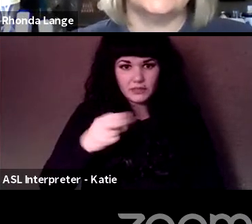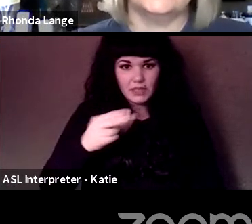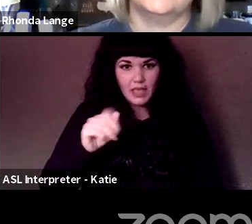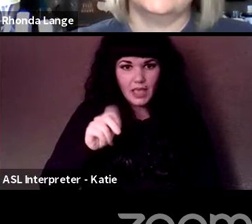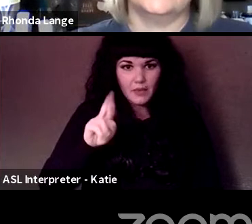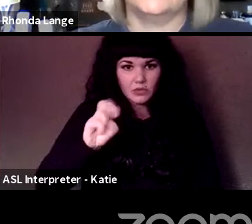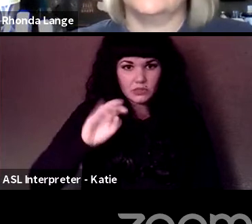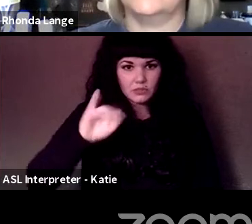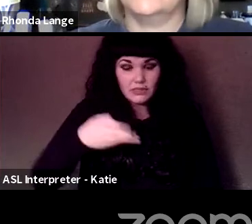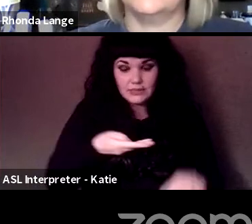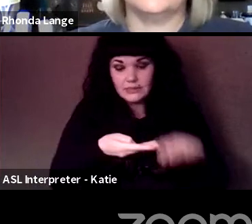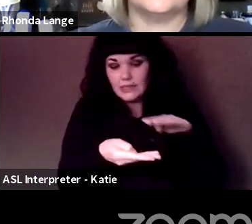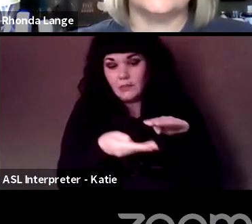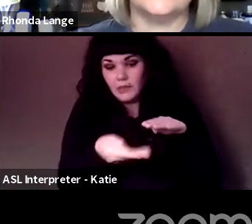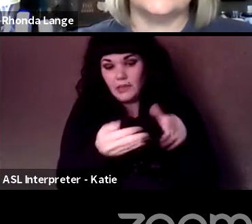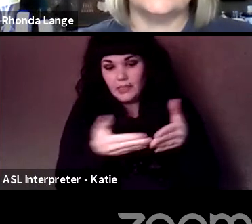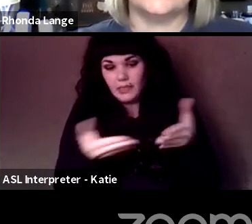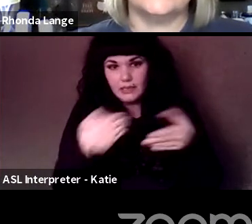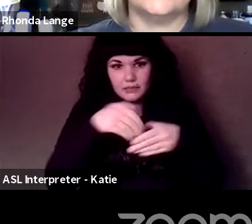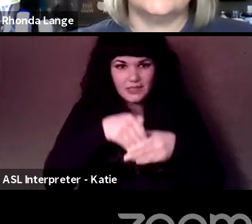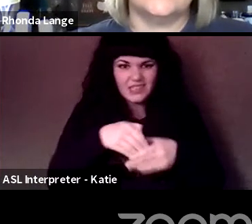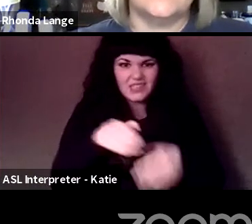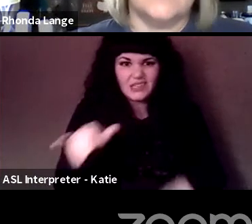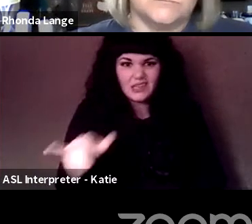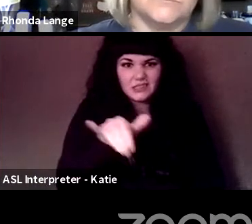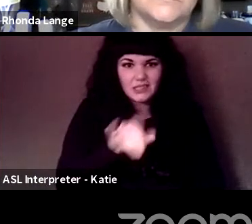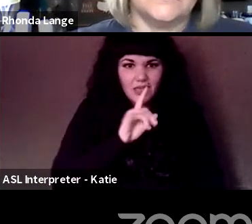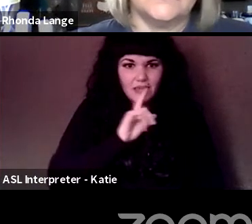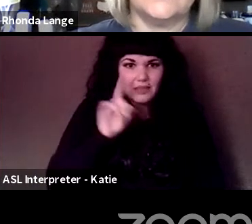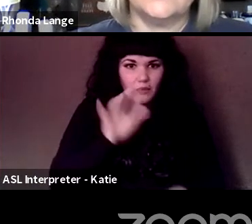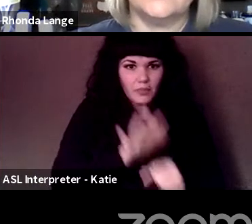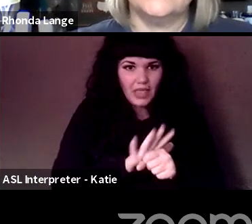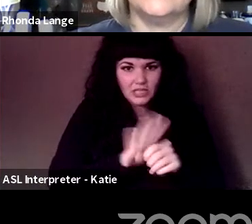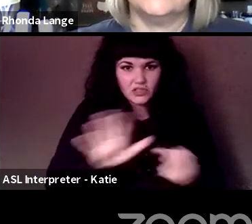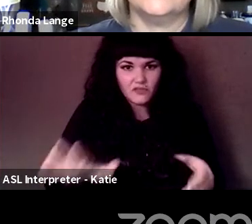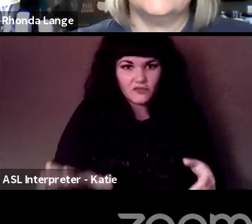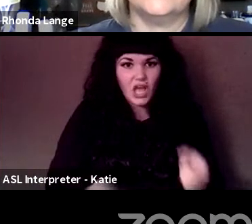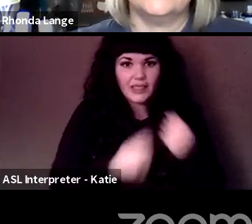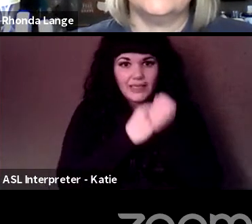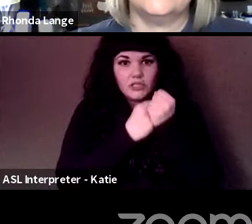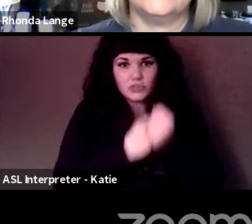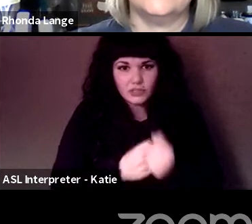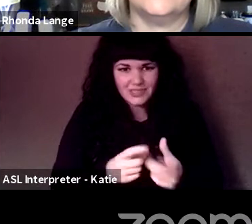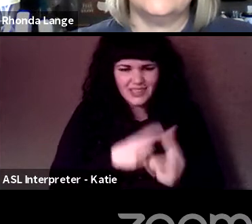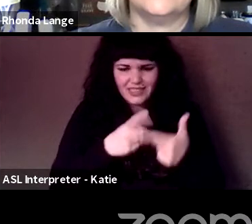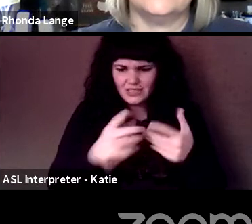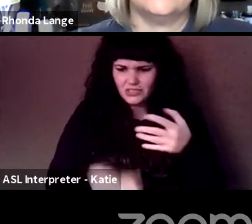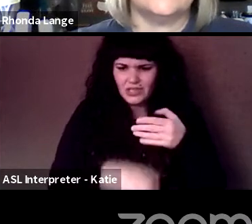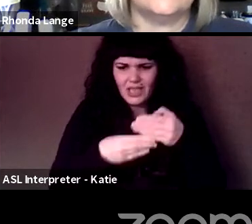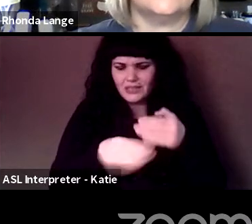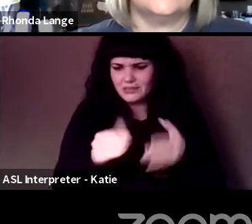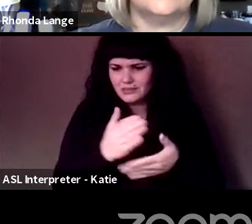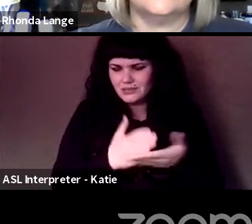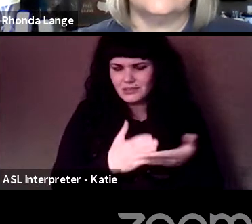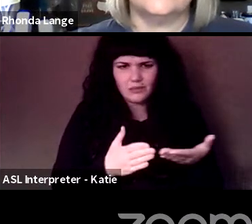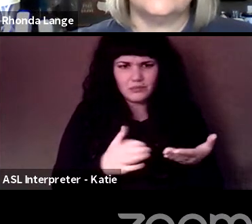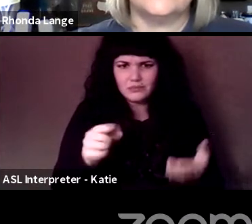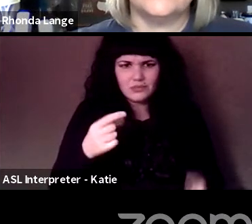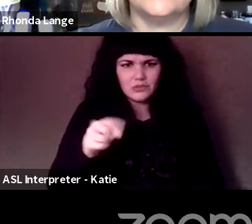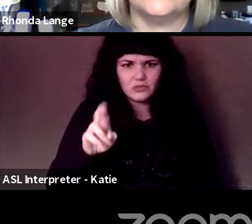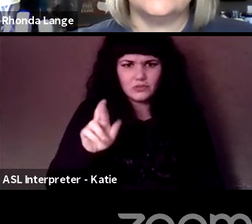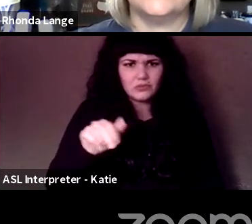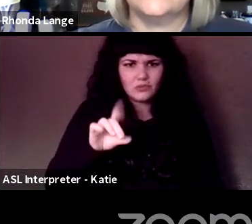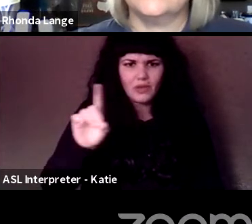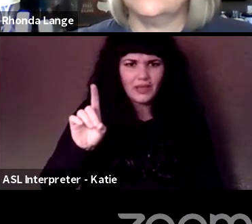kind of like when the Pledge of Allegiance, and then she slipped in the state allegiance, and then the some land acquisition thing that she just kind of slipped in